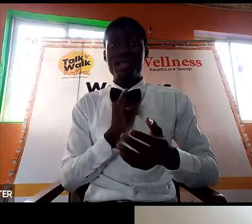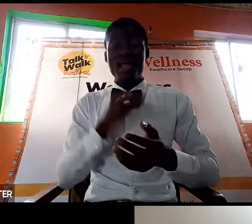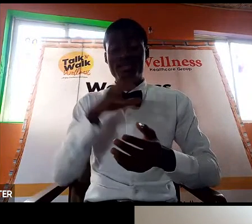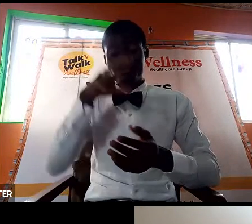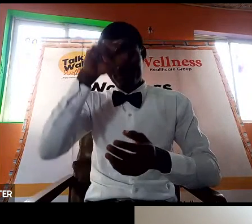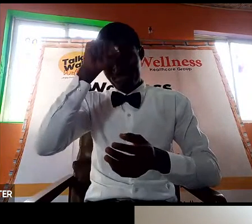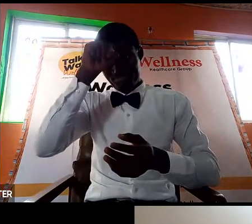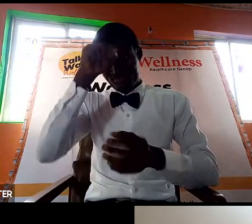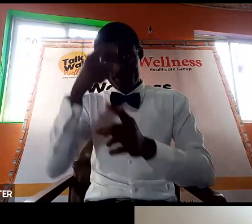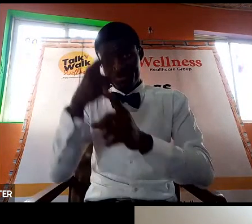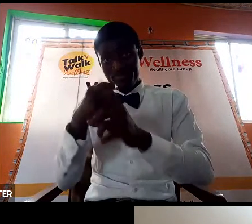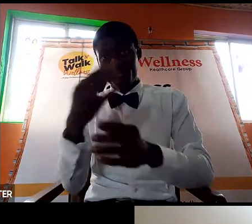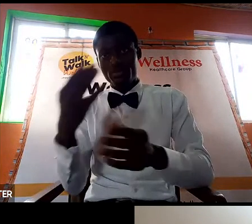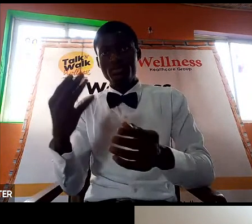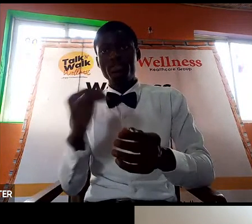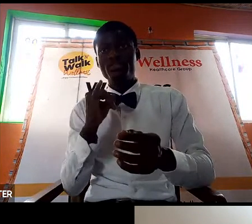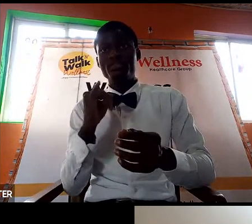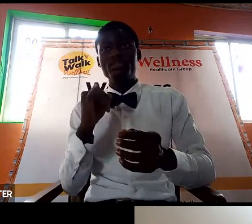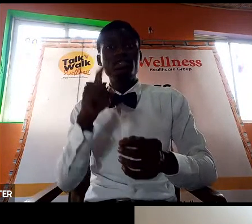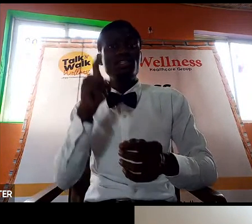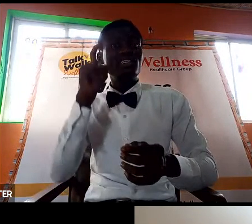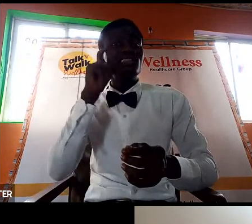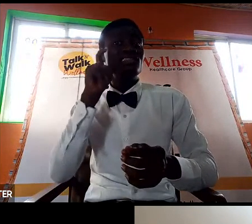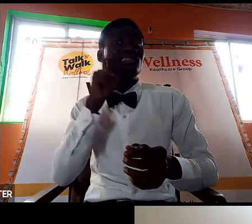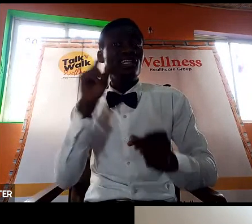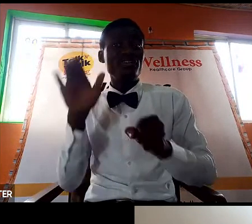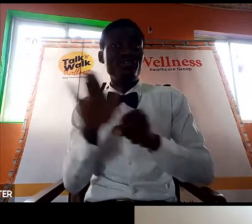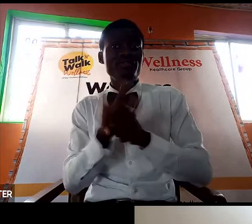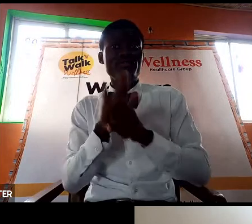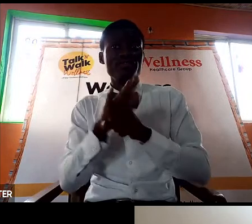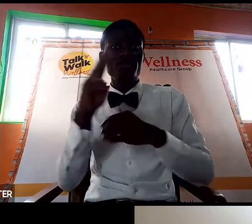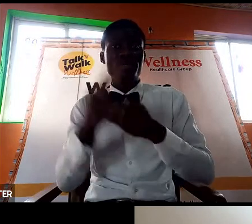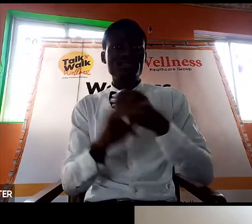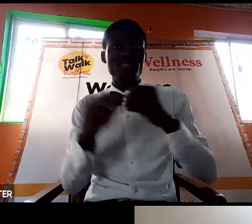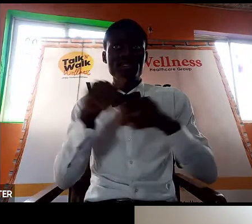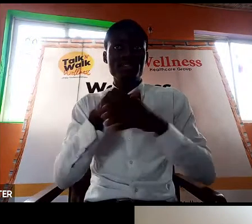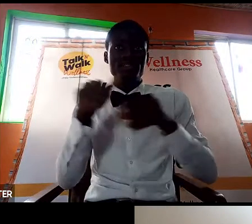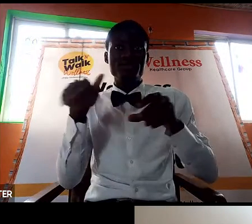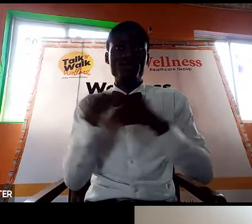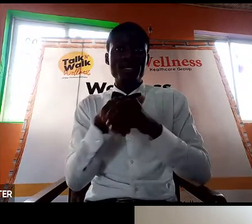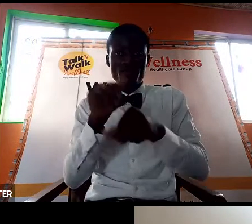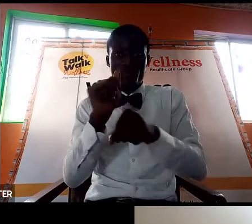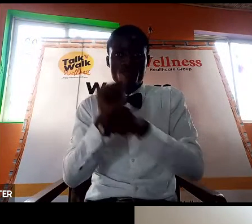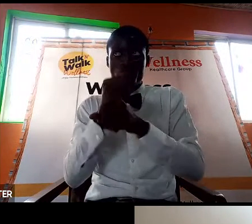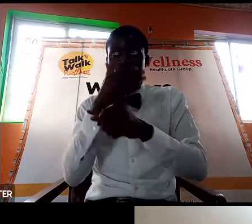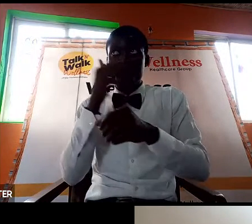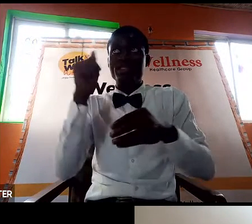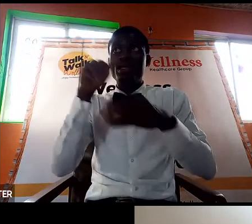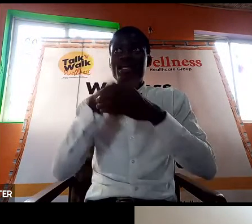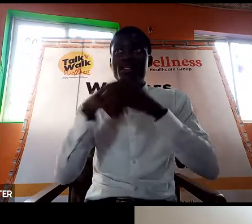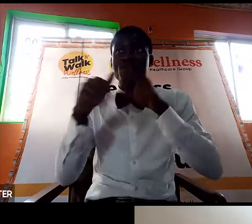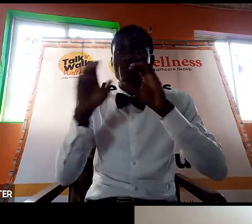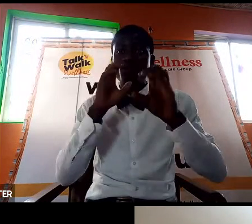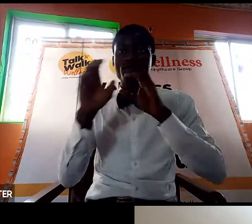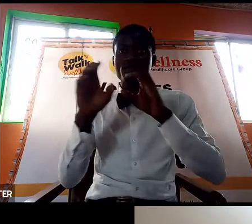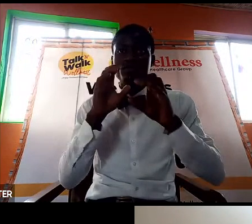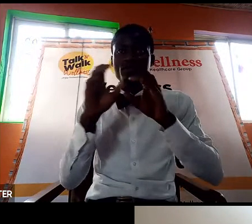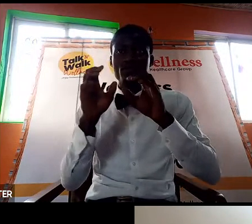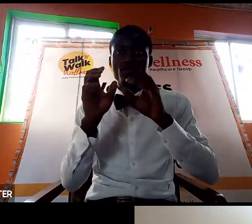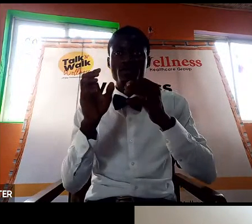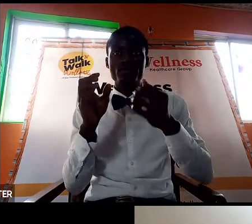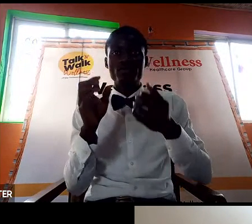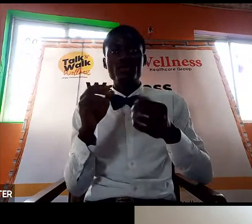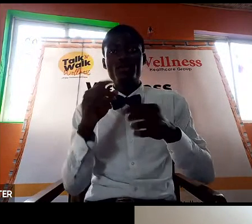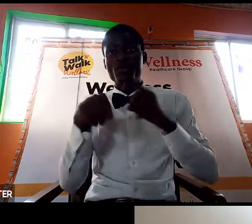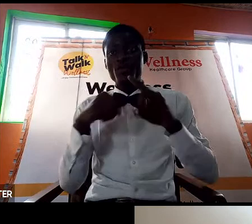sex fulfillment in marriage works better with communication. When you are intimate and you have emotional